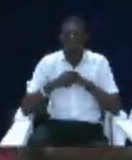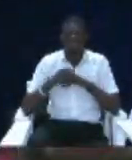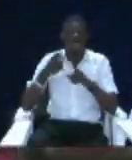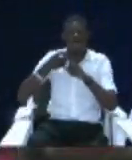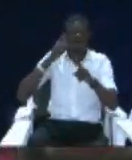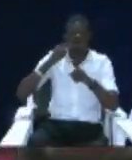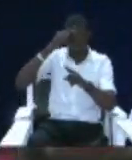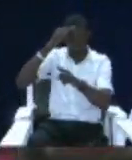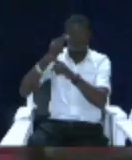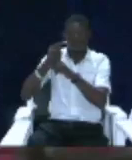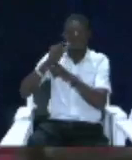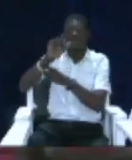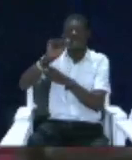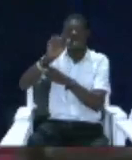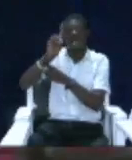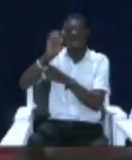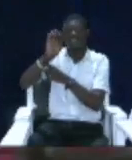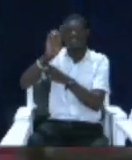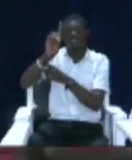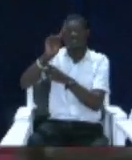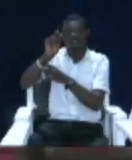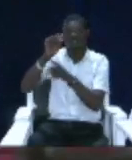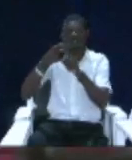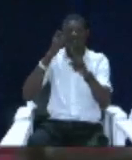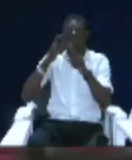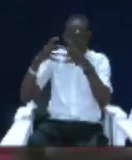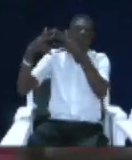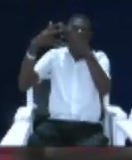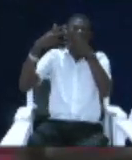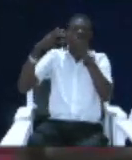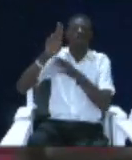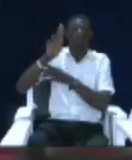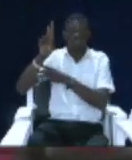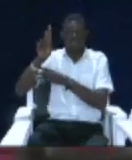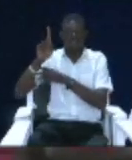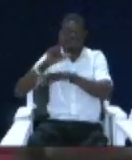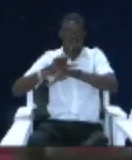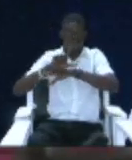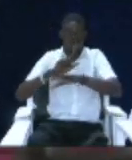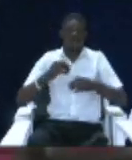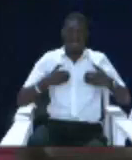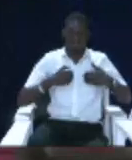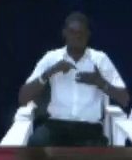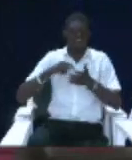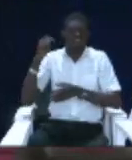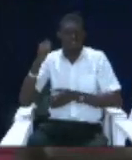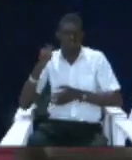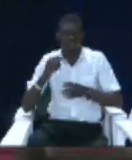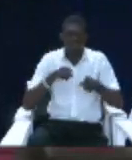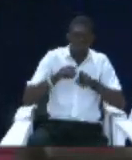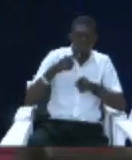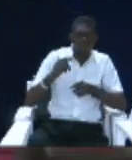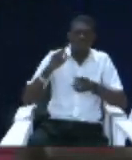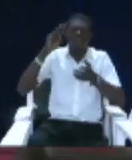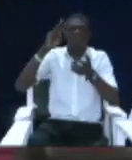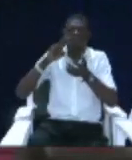From Brother Adedotun Ilori from the United Kingdom, we have this testimony. During the 2022